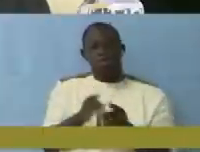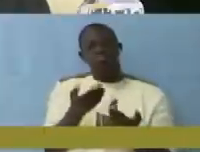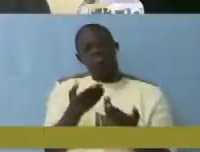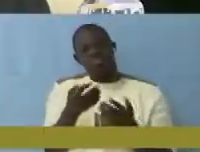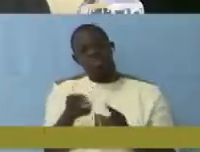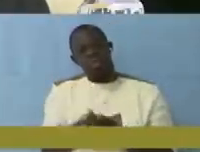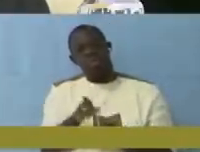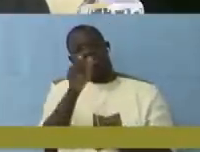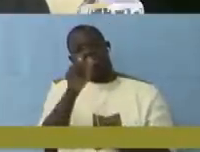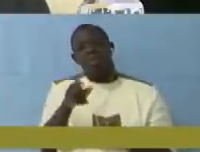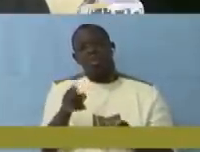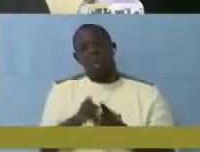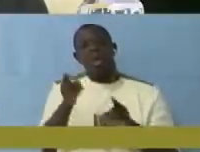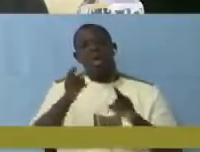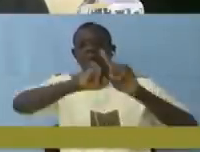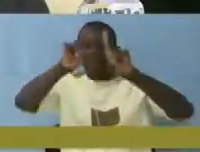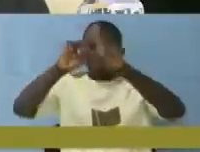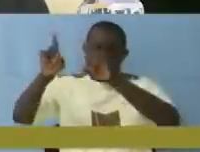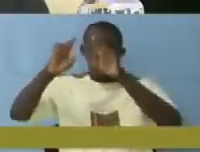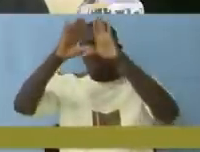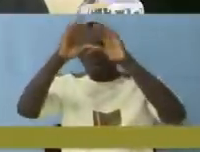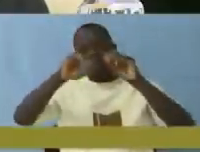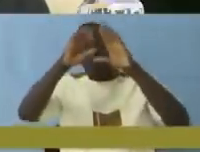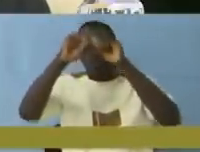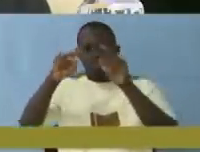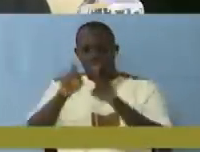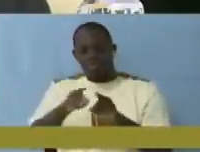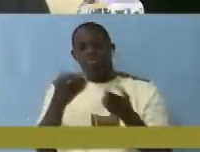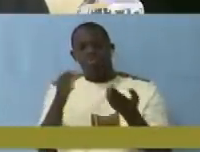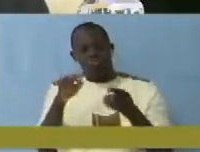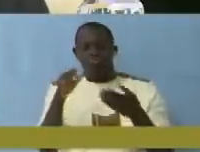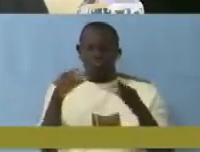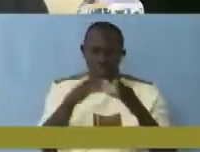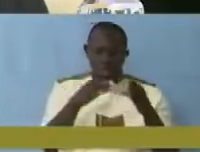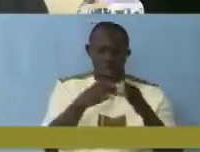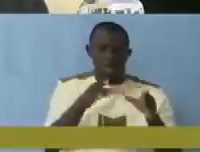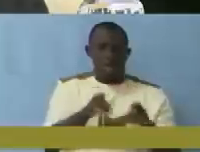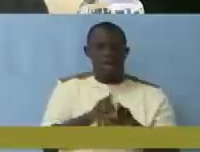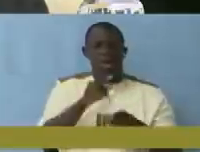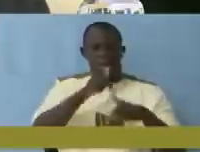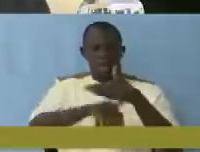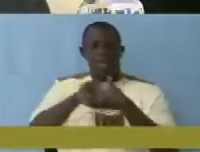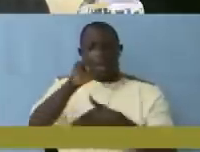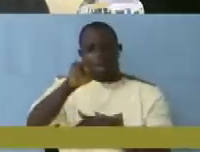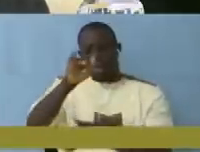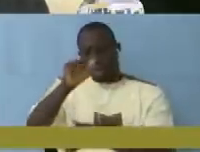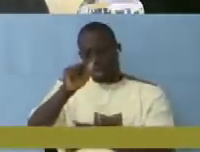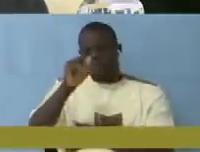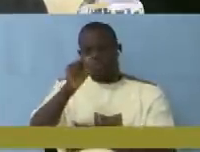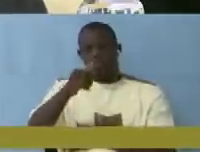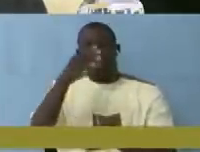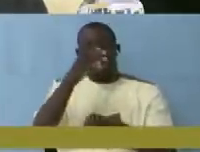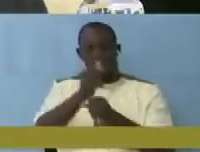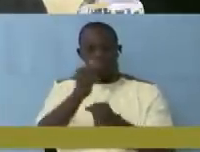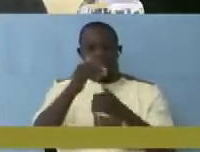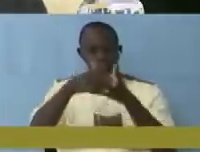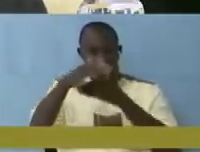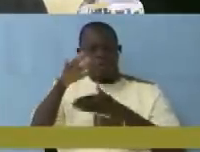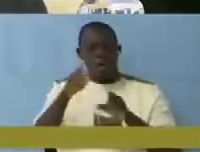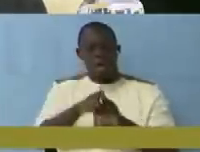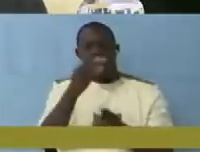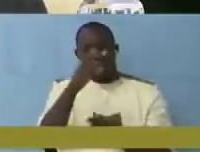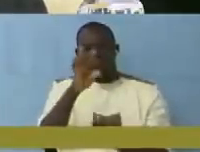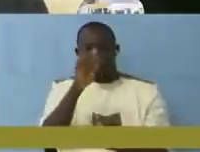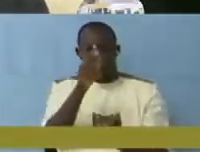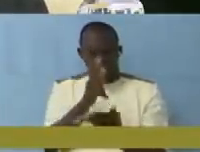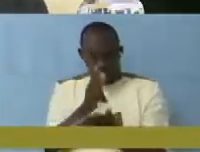cross-cutting issues within the NIA, it would be very helpful if the witness